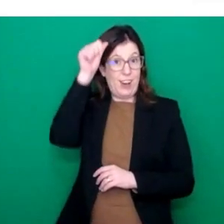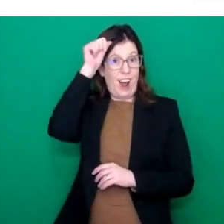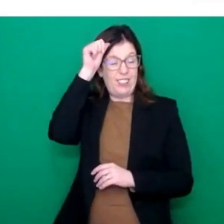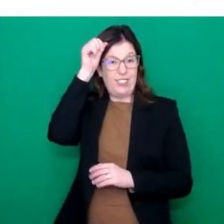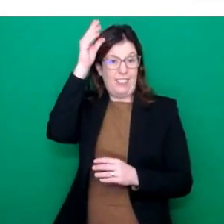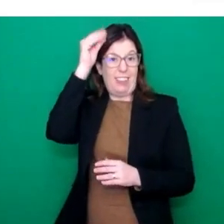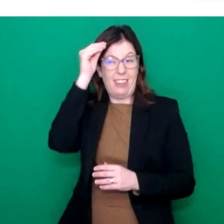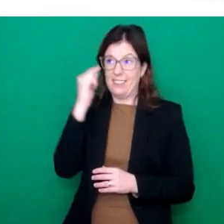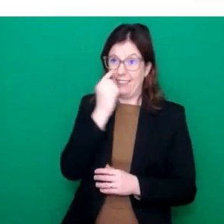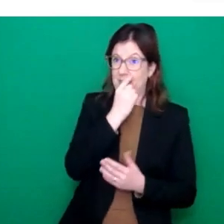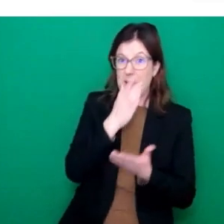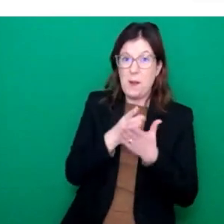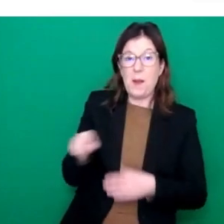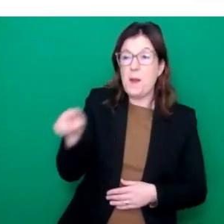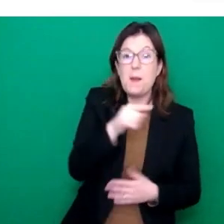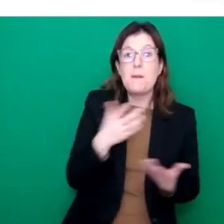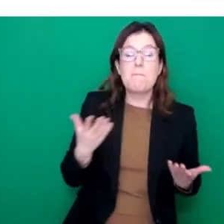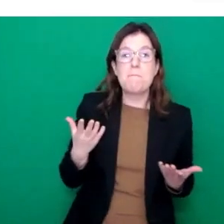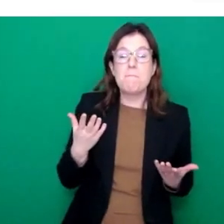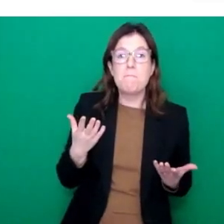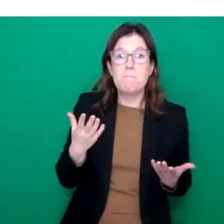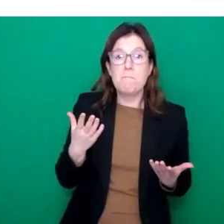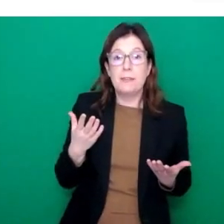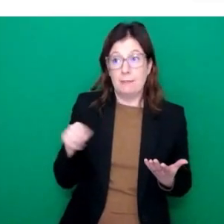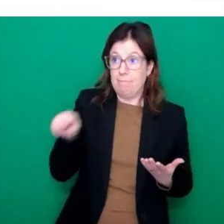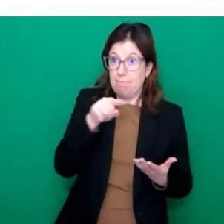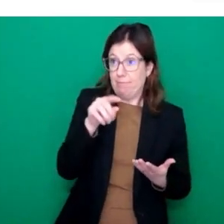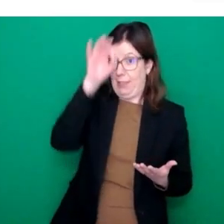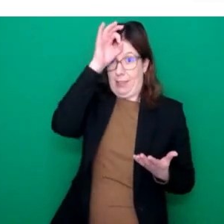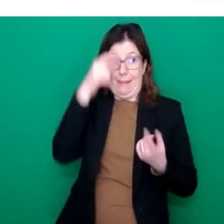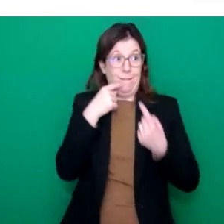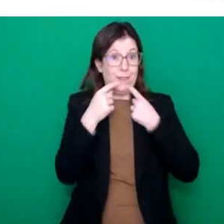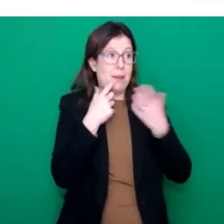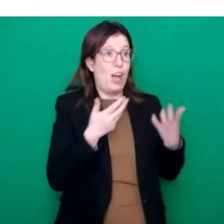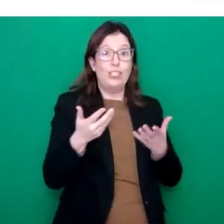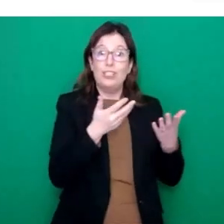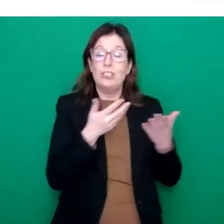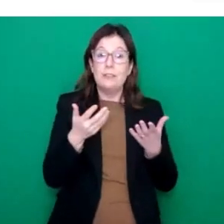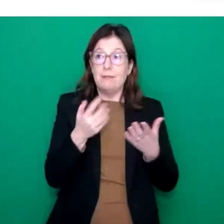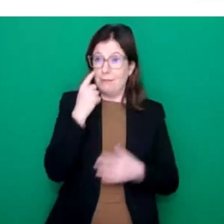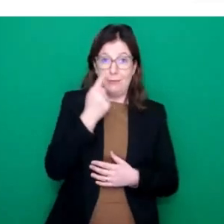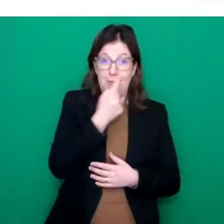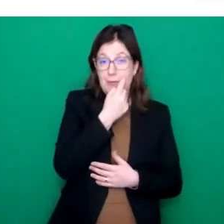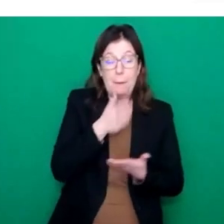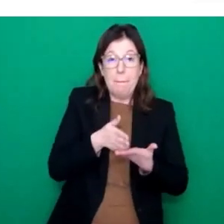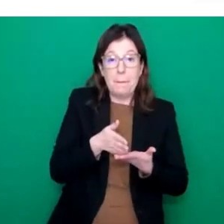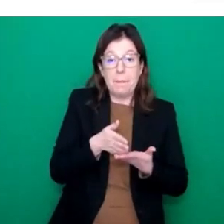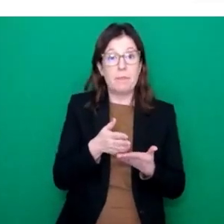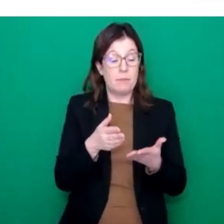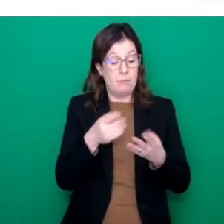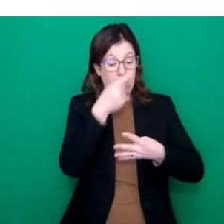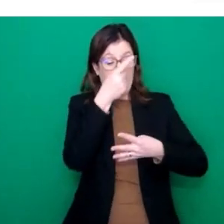evident. So yes, lack of knowledge is therefore evident. Again, all of these